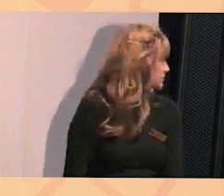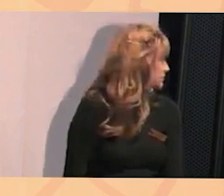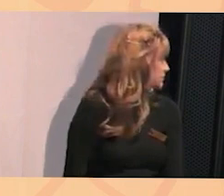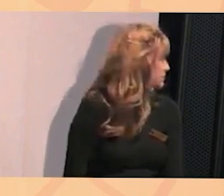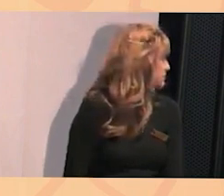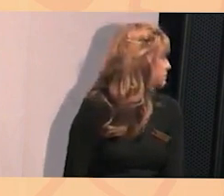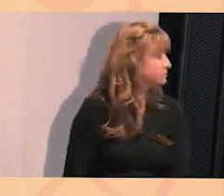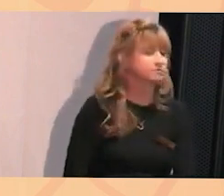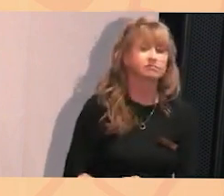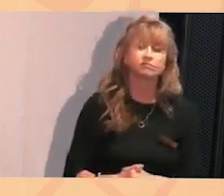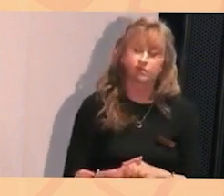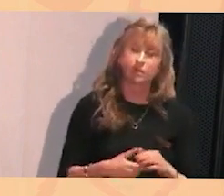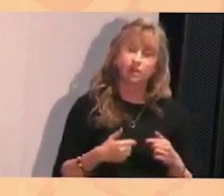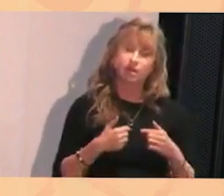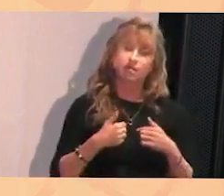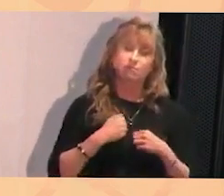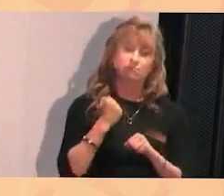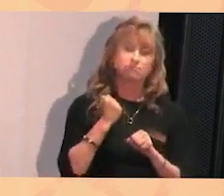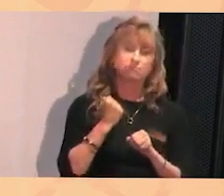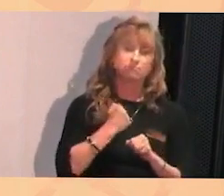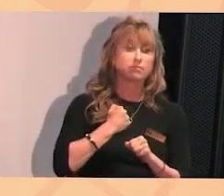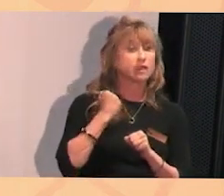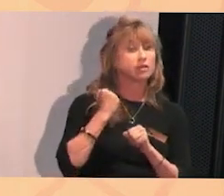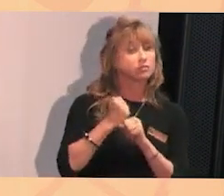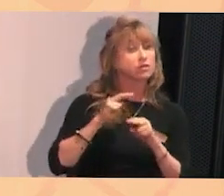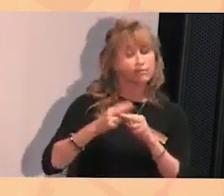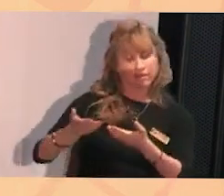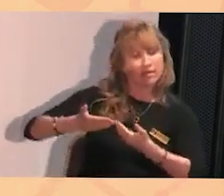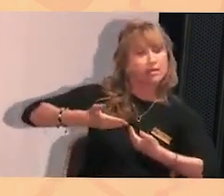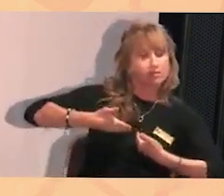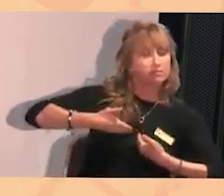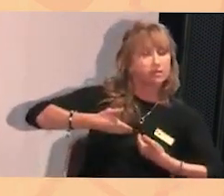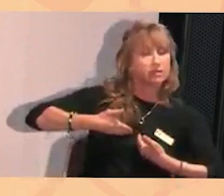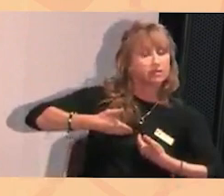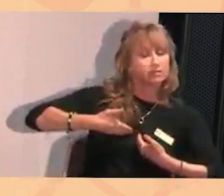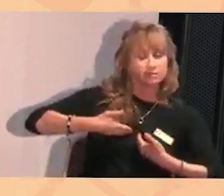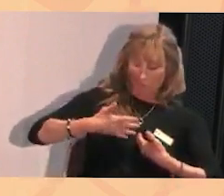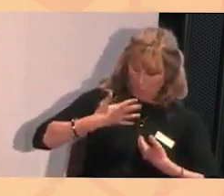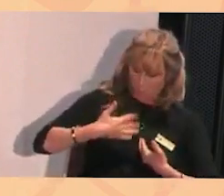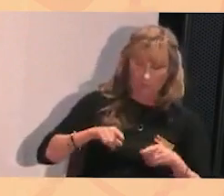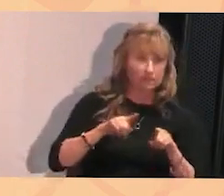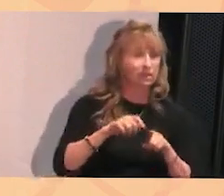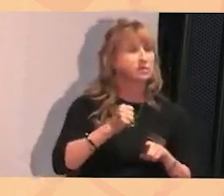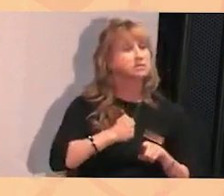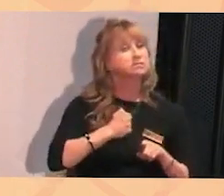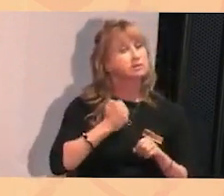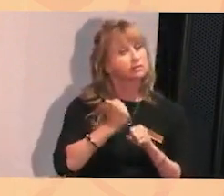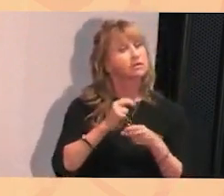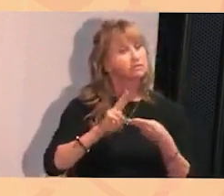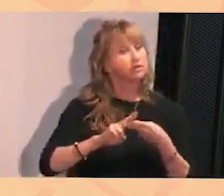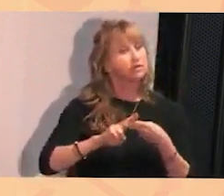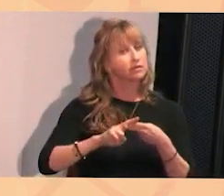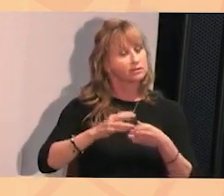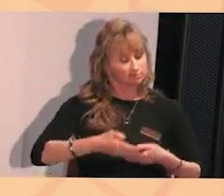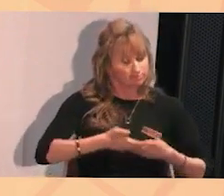I was given the right by my grandfather, and I will do as my grandfather did by trading the